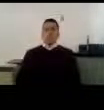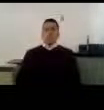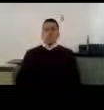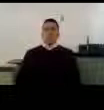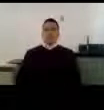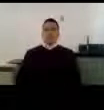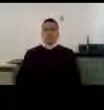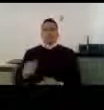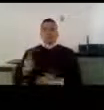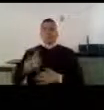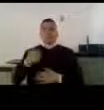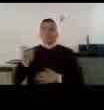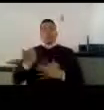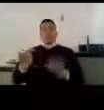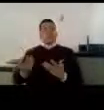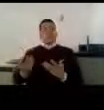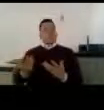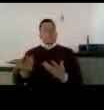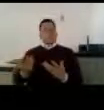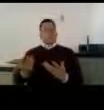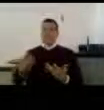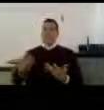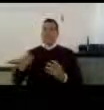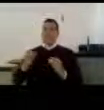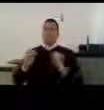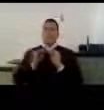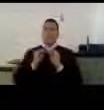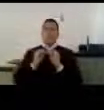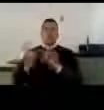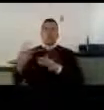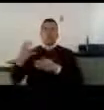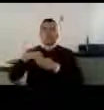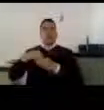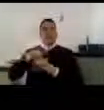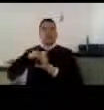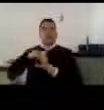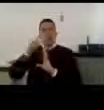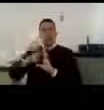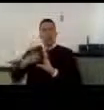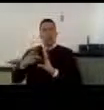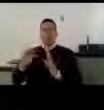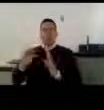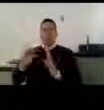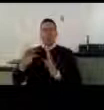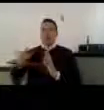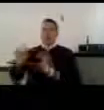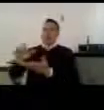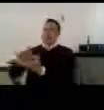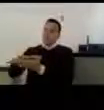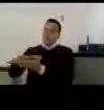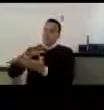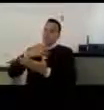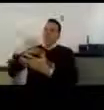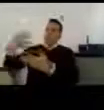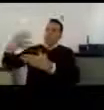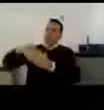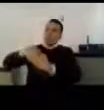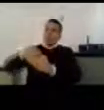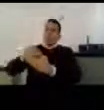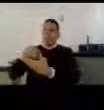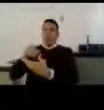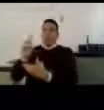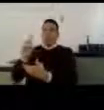Another thing I would look at, the school needs more inclusion programs. They need to have inclusion where